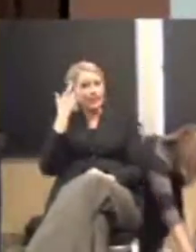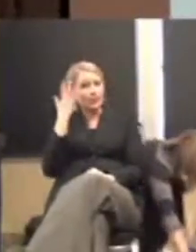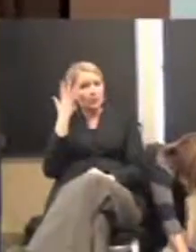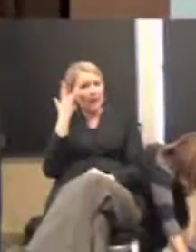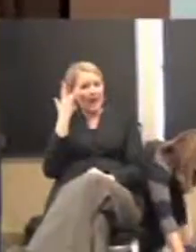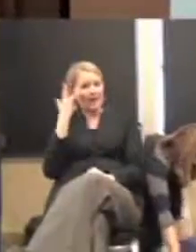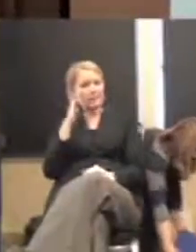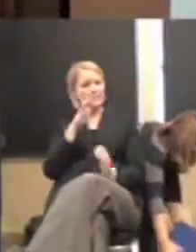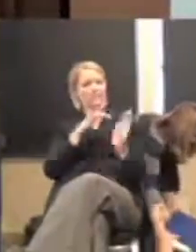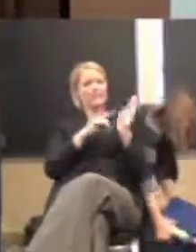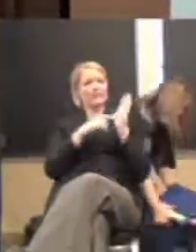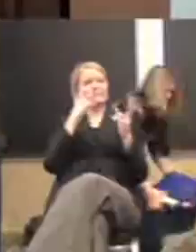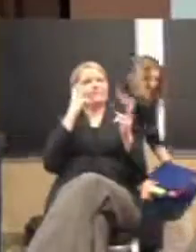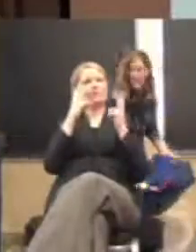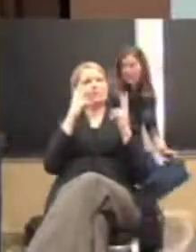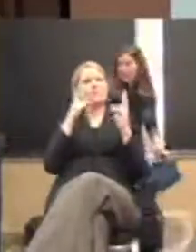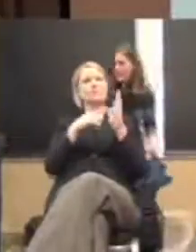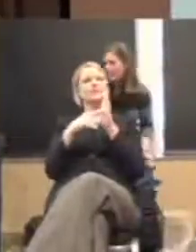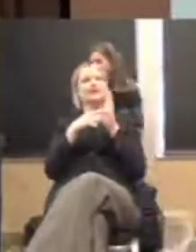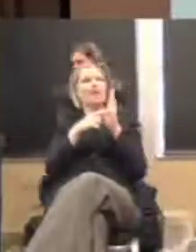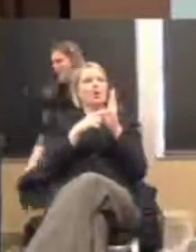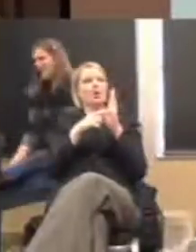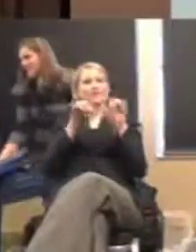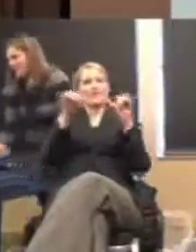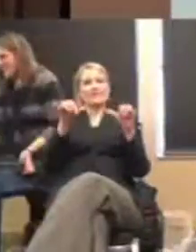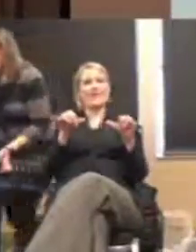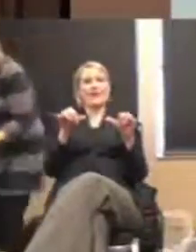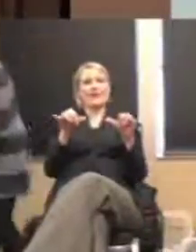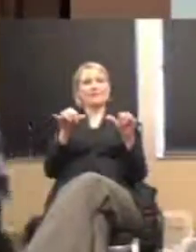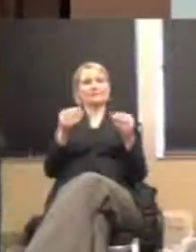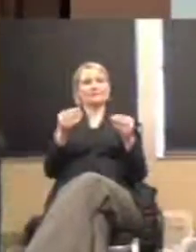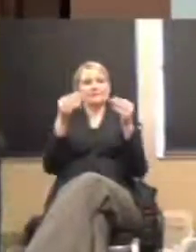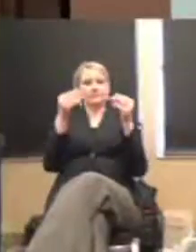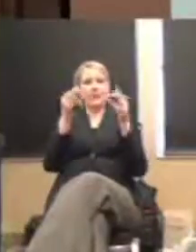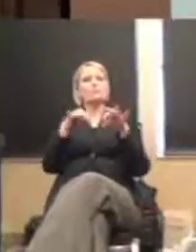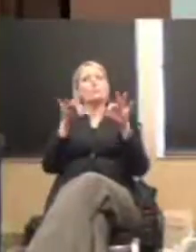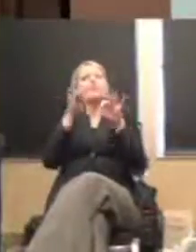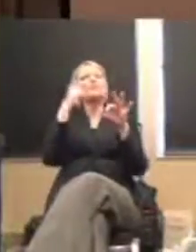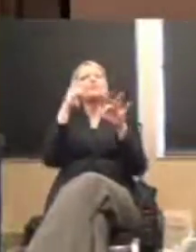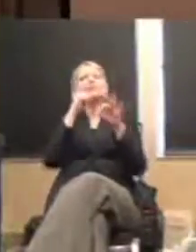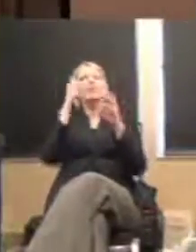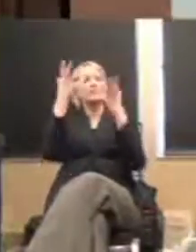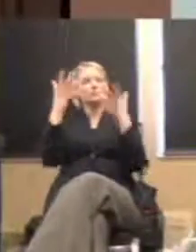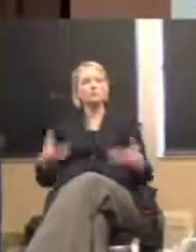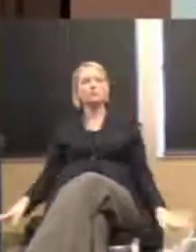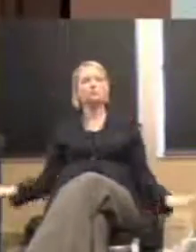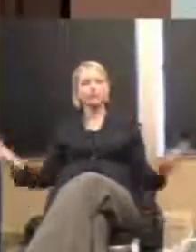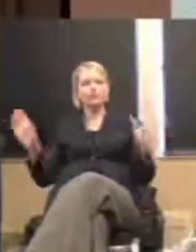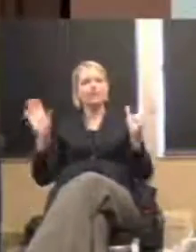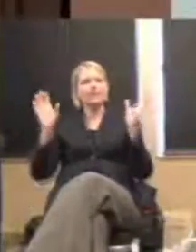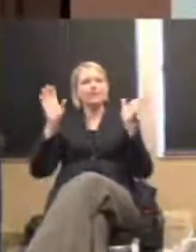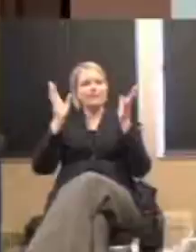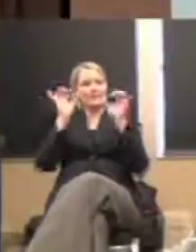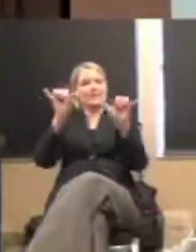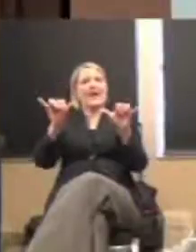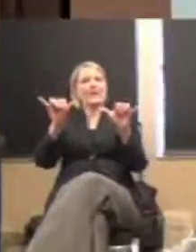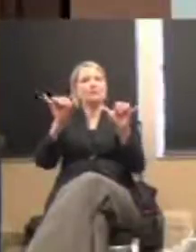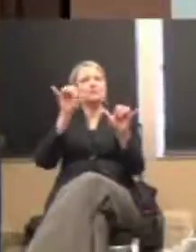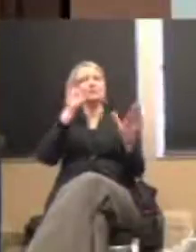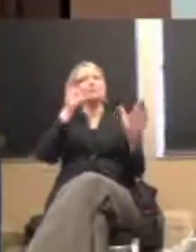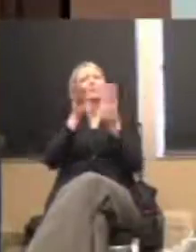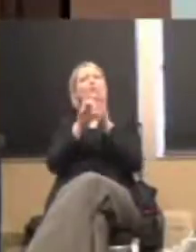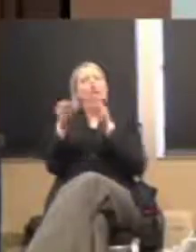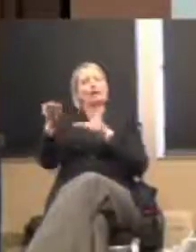visual signal that stays there is important because it doesn't disappear, right? It stays there. Picture